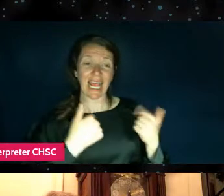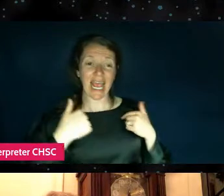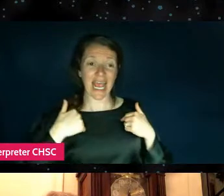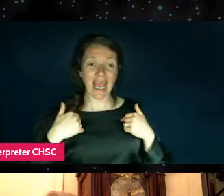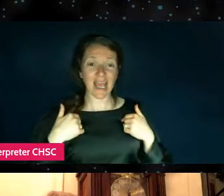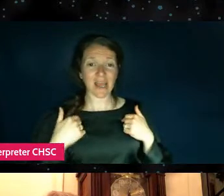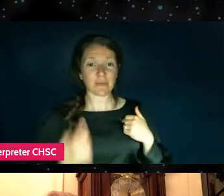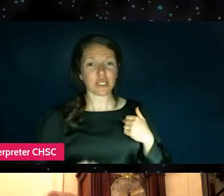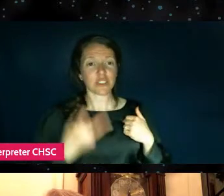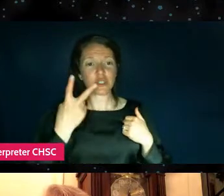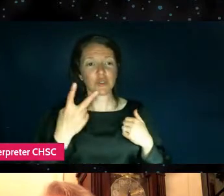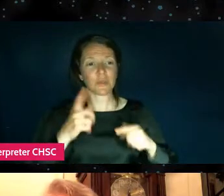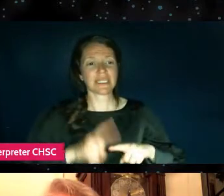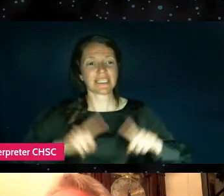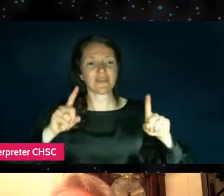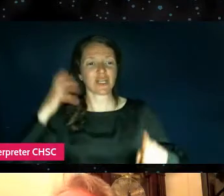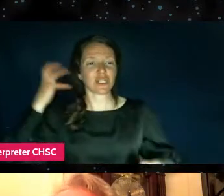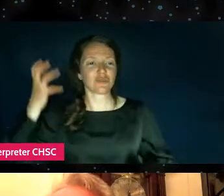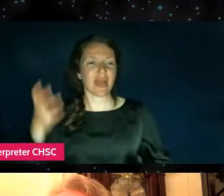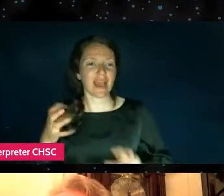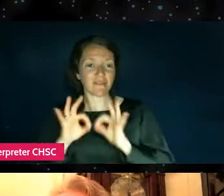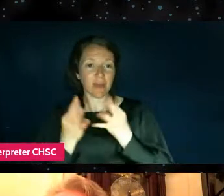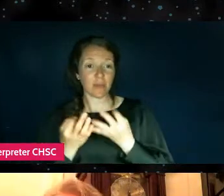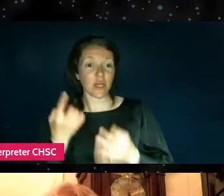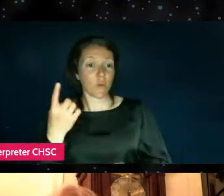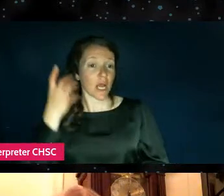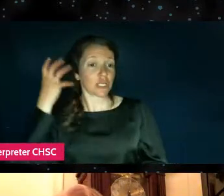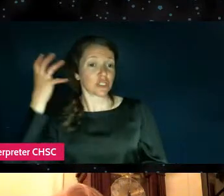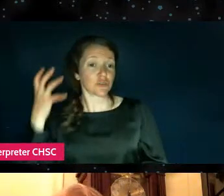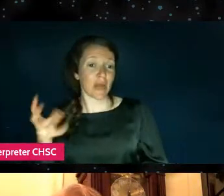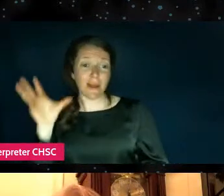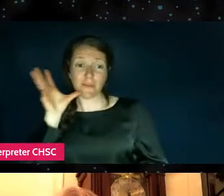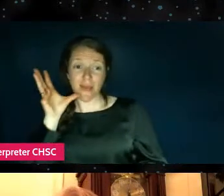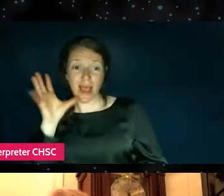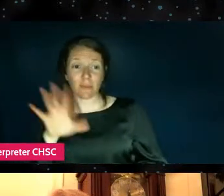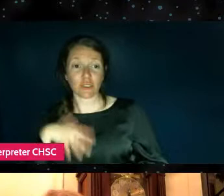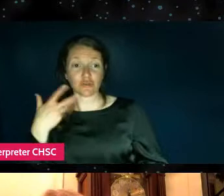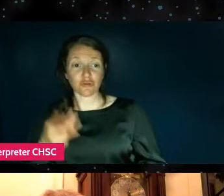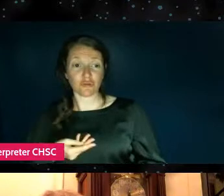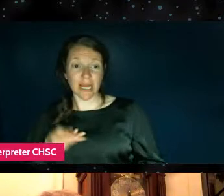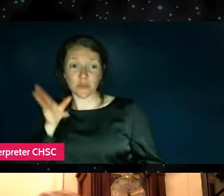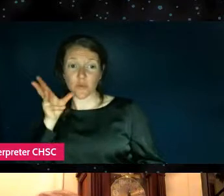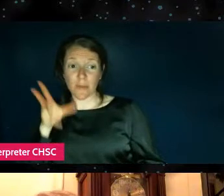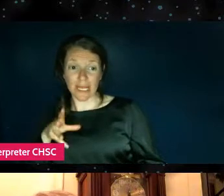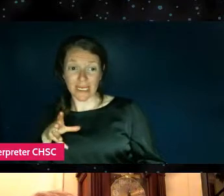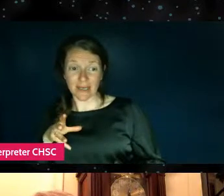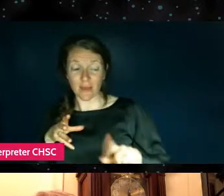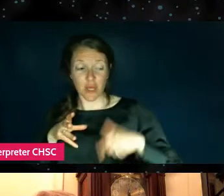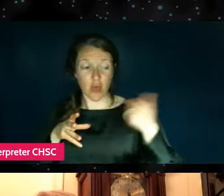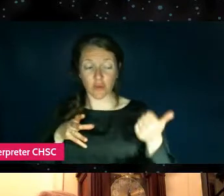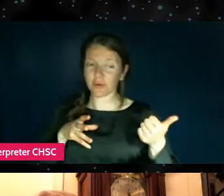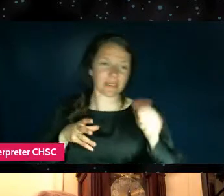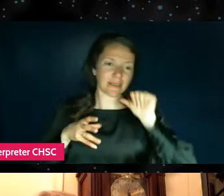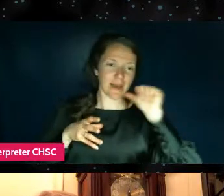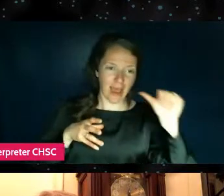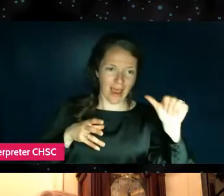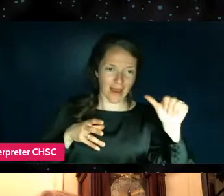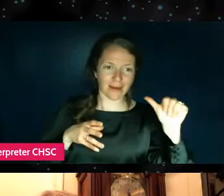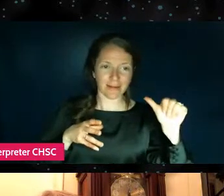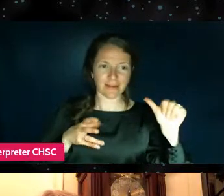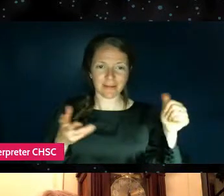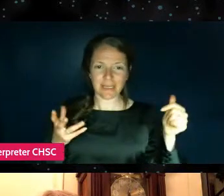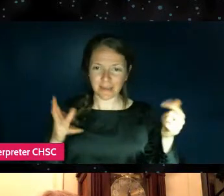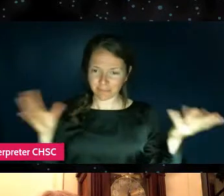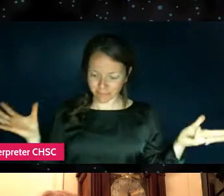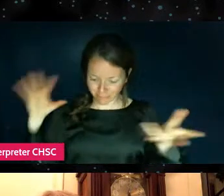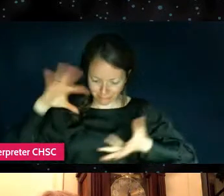I come from two different drag families. One of my drag moms is a trans woman, one is not. And that's been a huge part of who I am as a performer